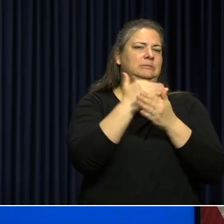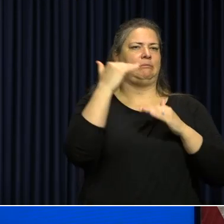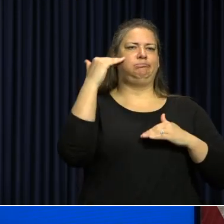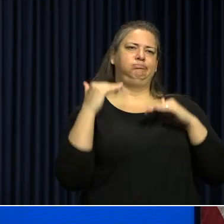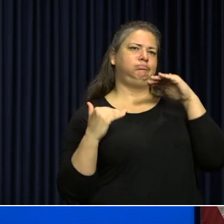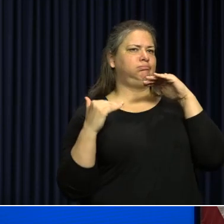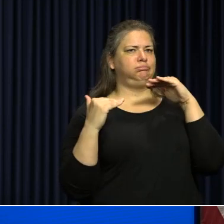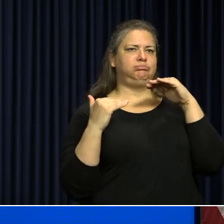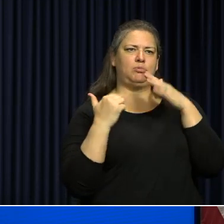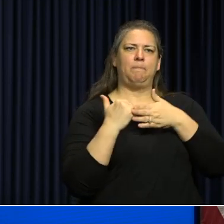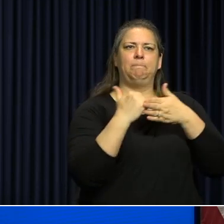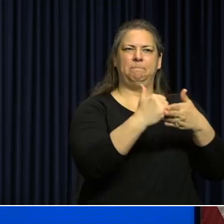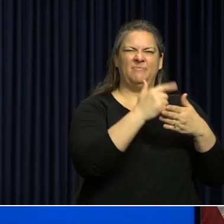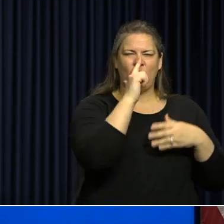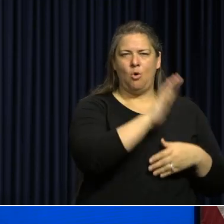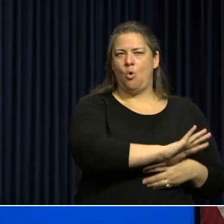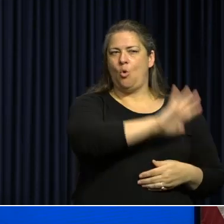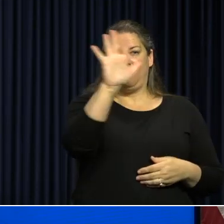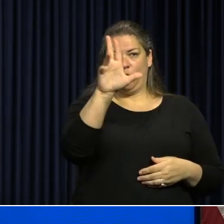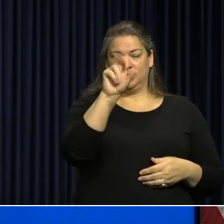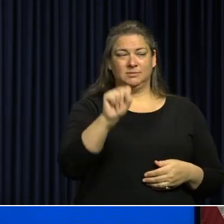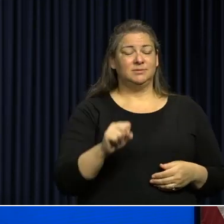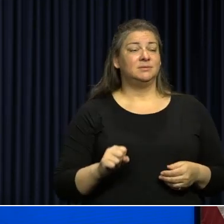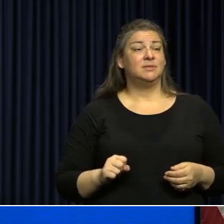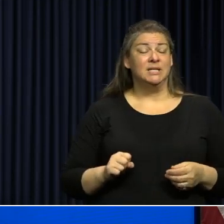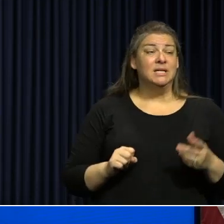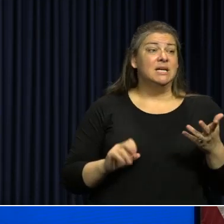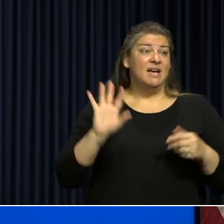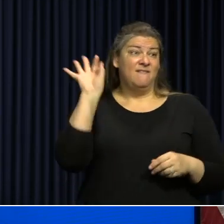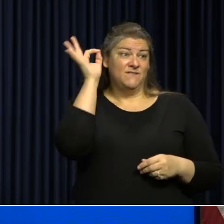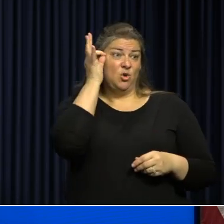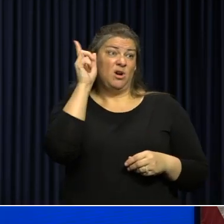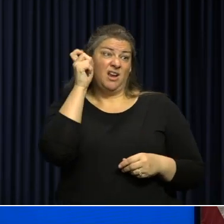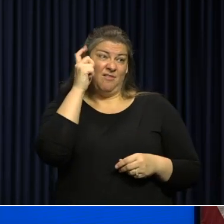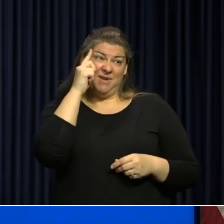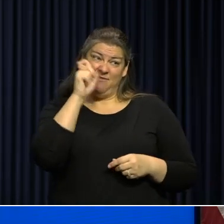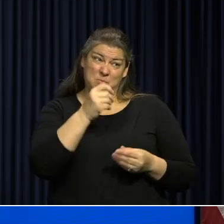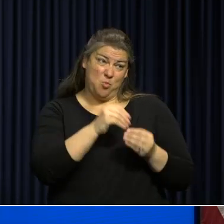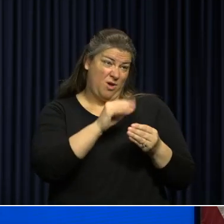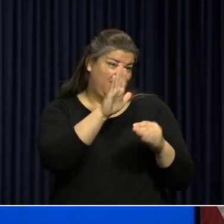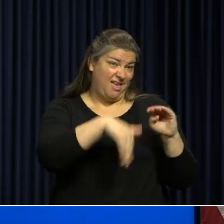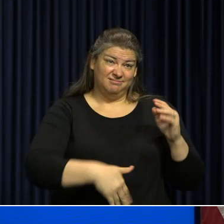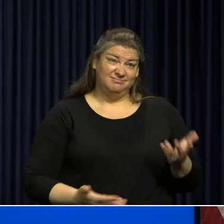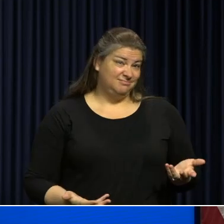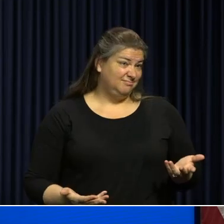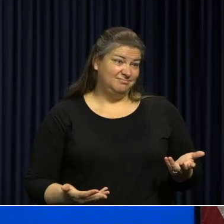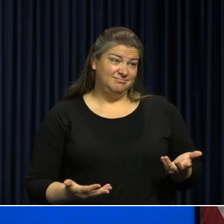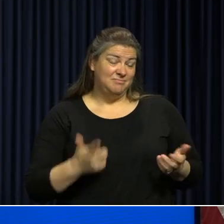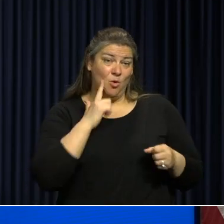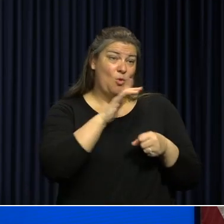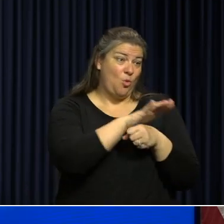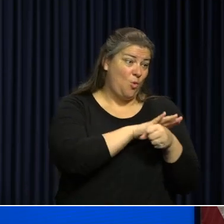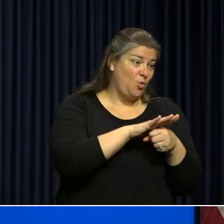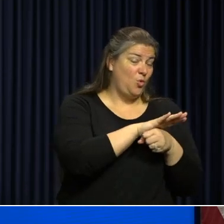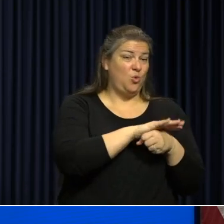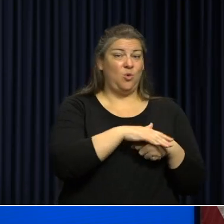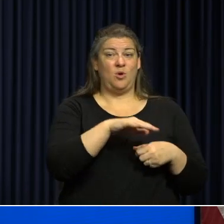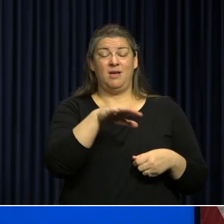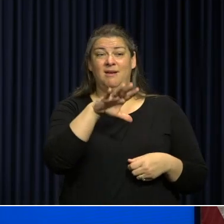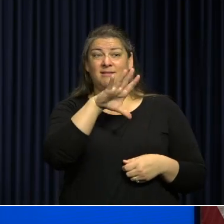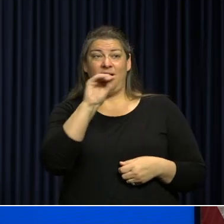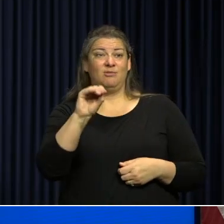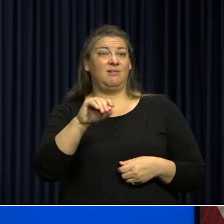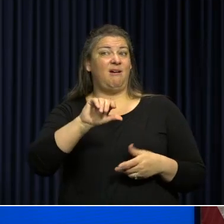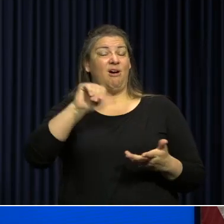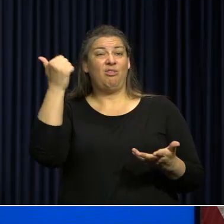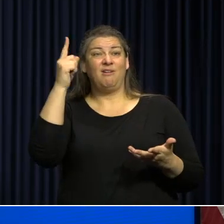country. In reality, the federal government's going to need to do more than that, because local, county, and other